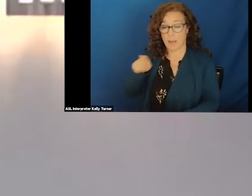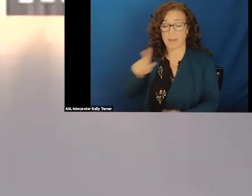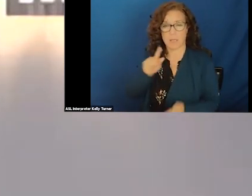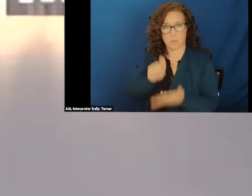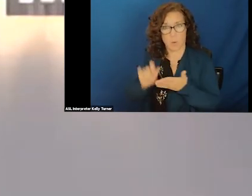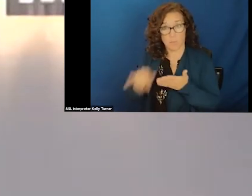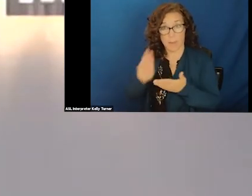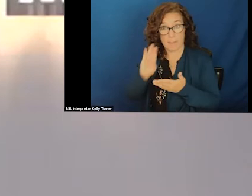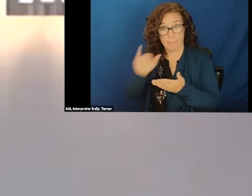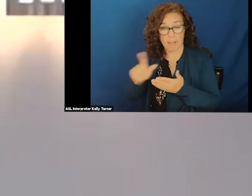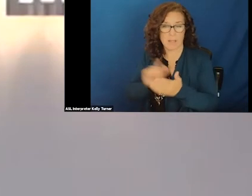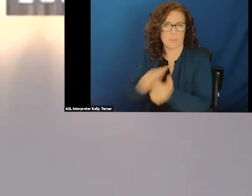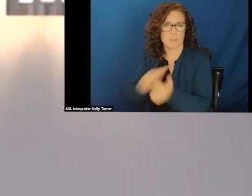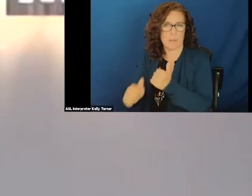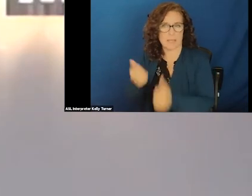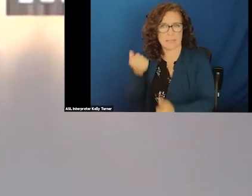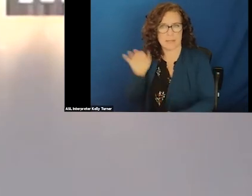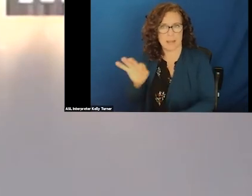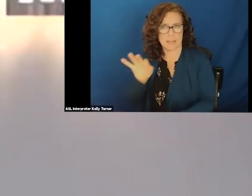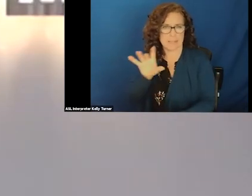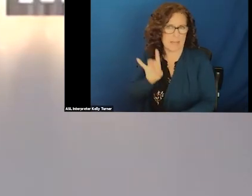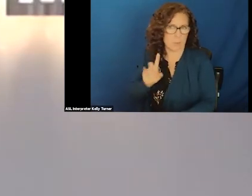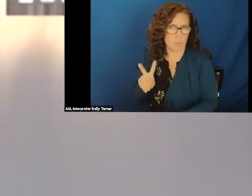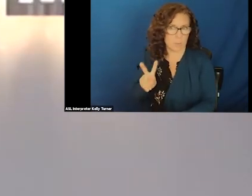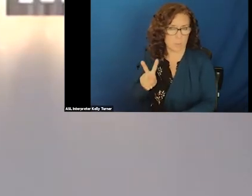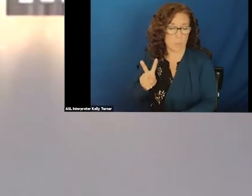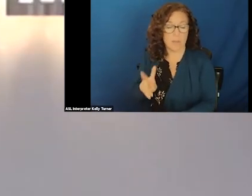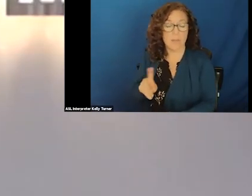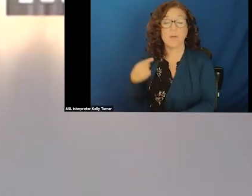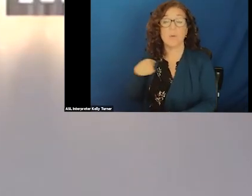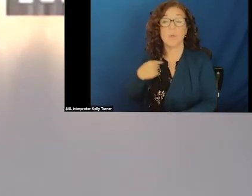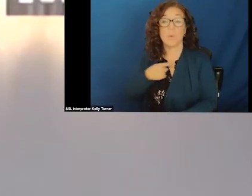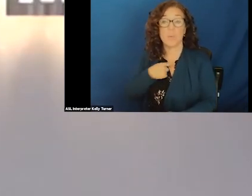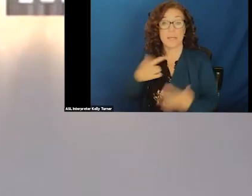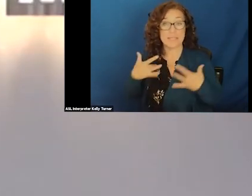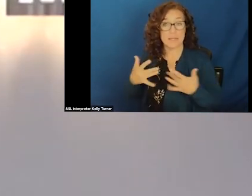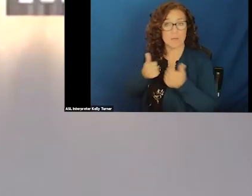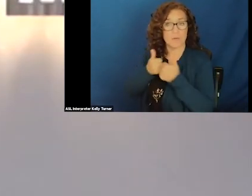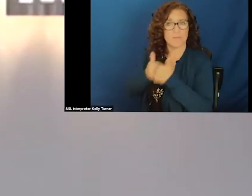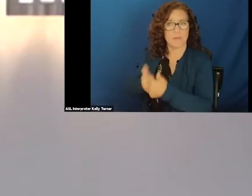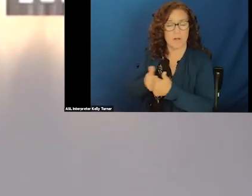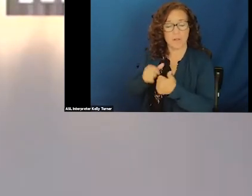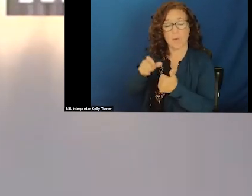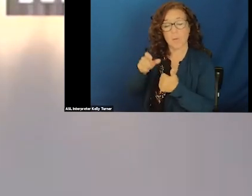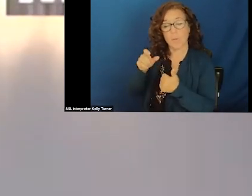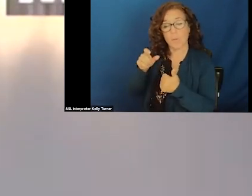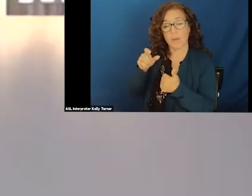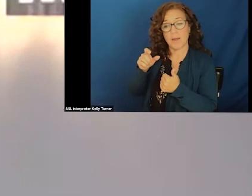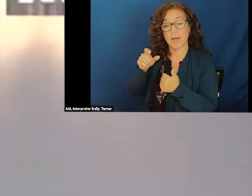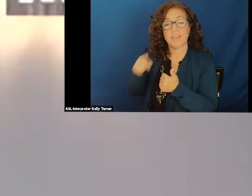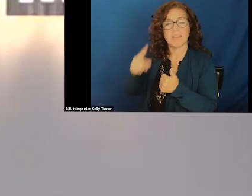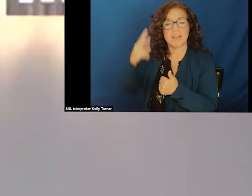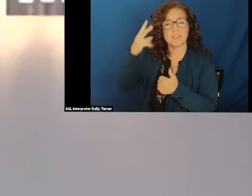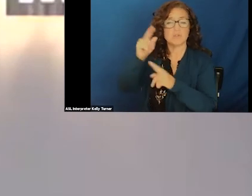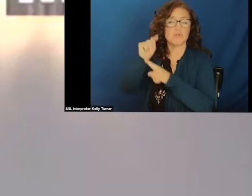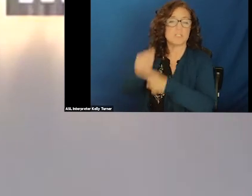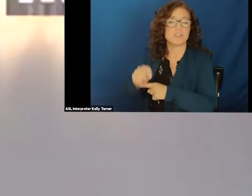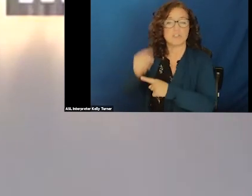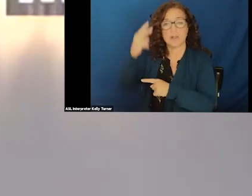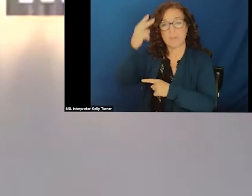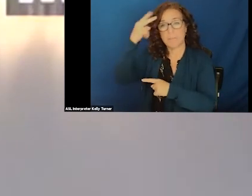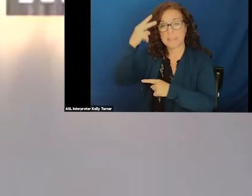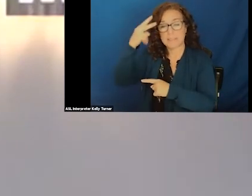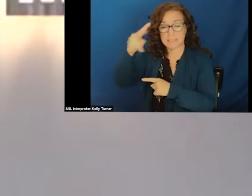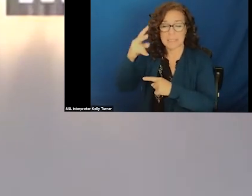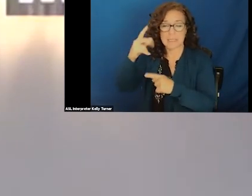Maestro festivities observed in Mexico and other Latin American countries. Whereas the Board of Education declares May